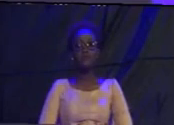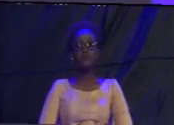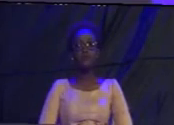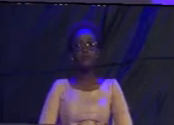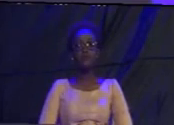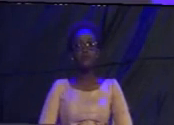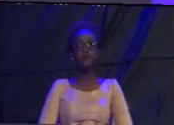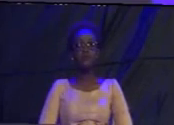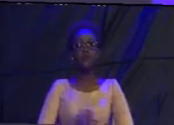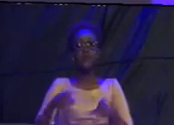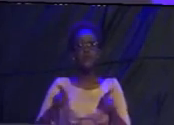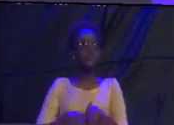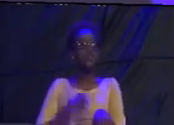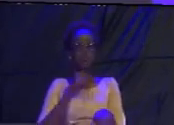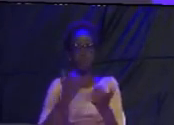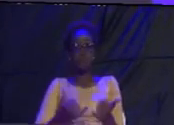the time.